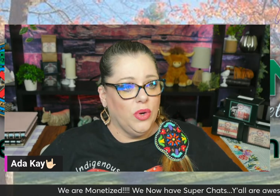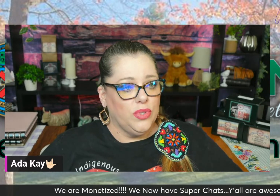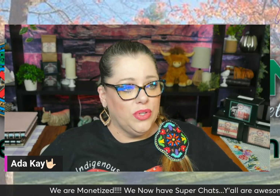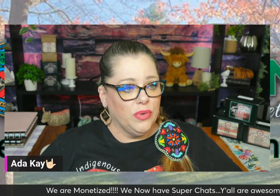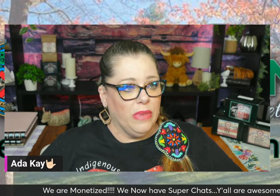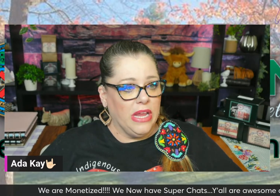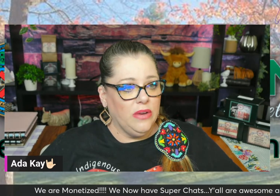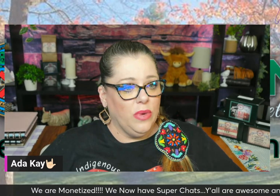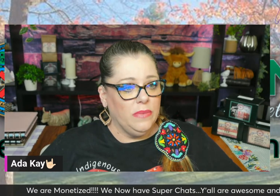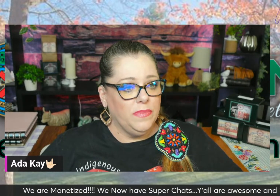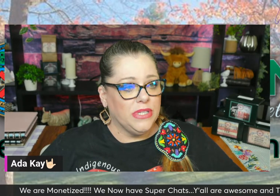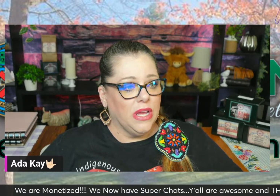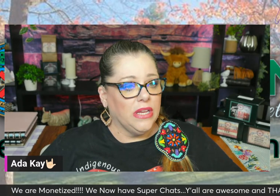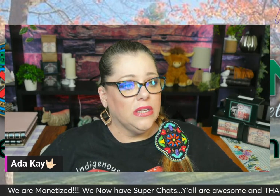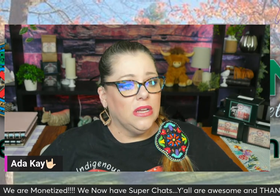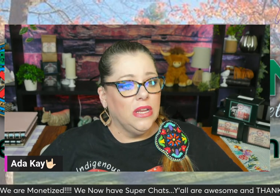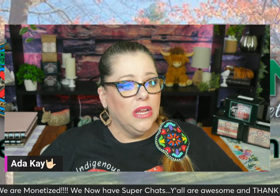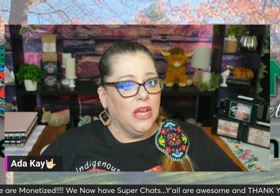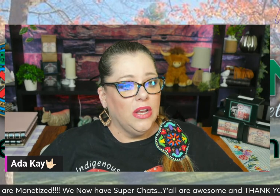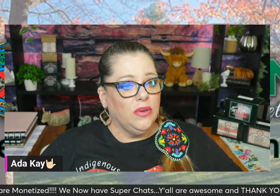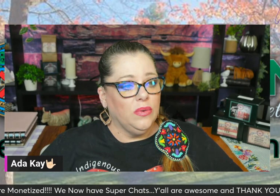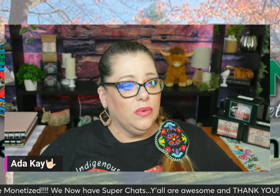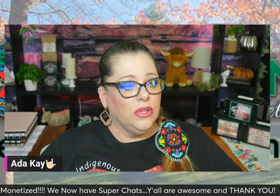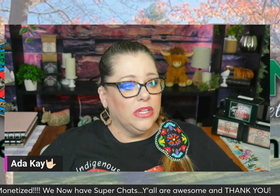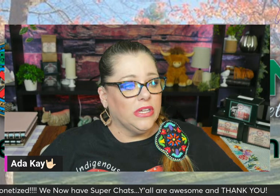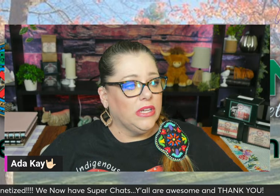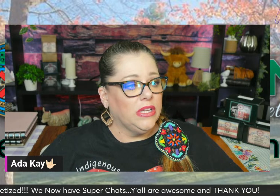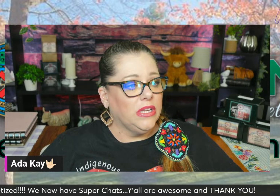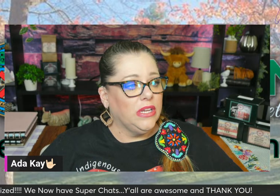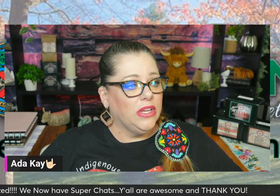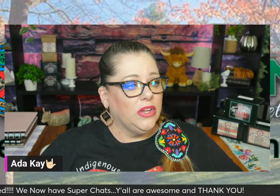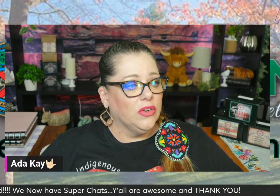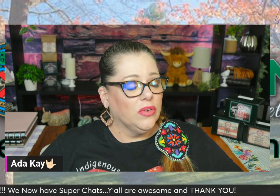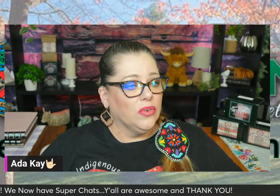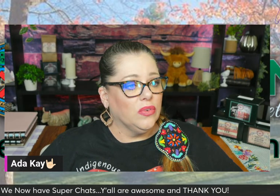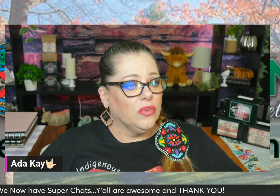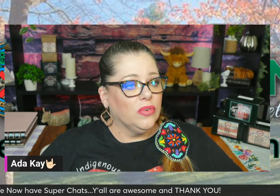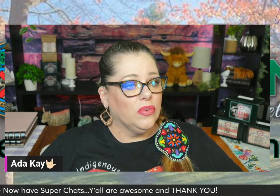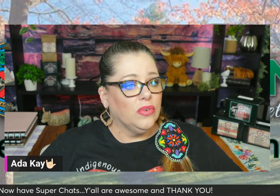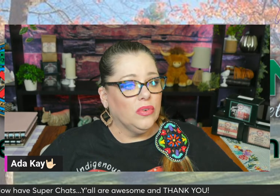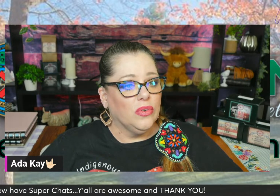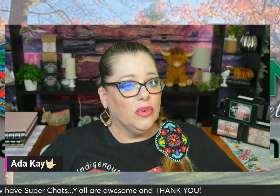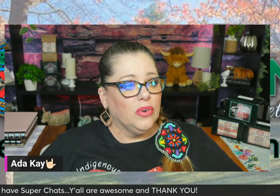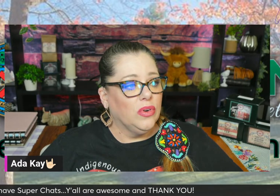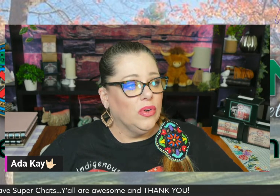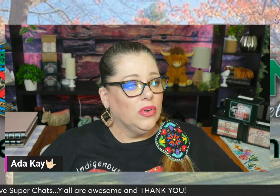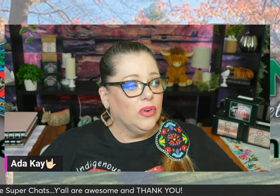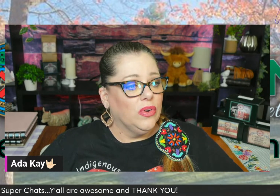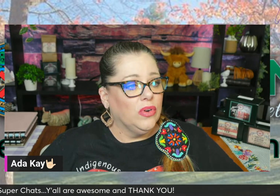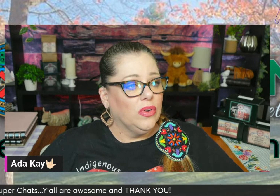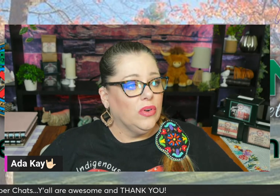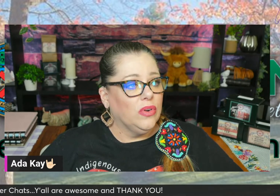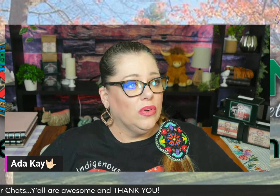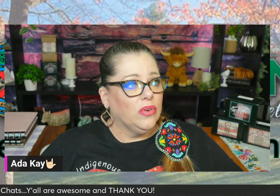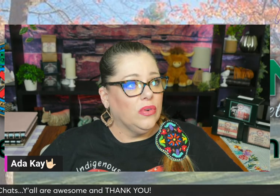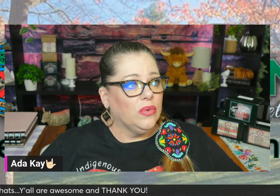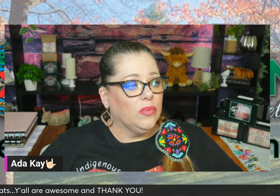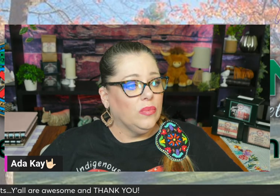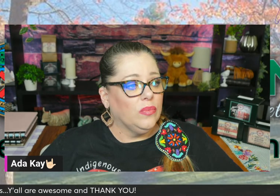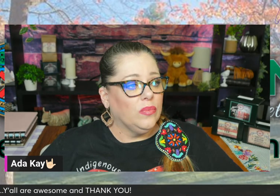you go to their main website, you click here.